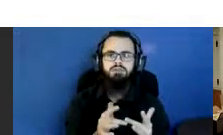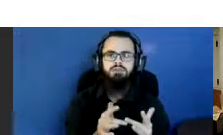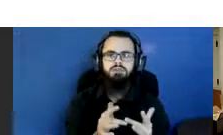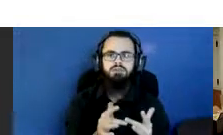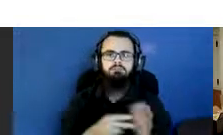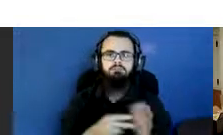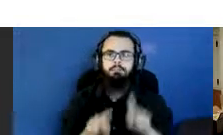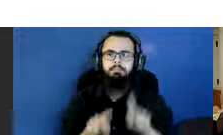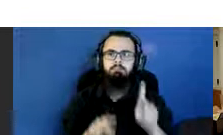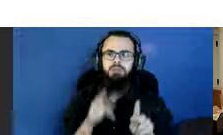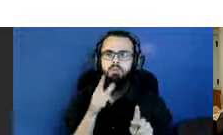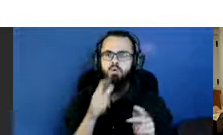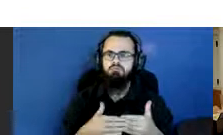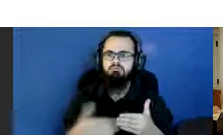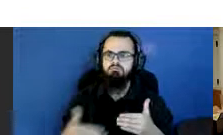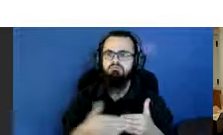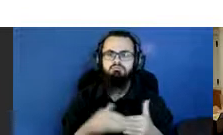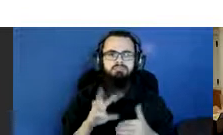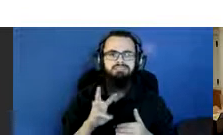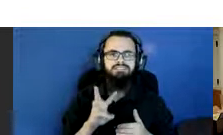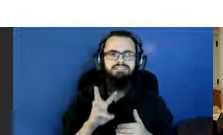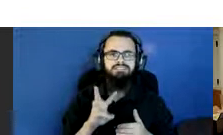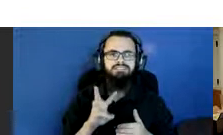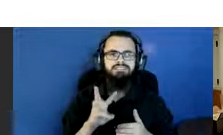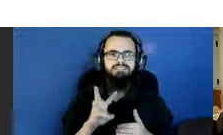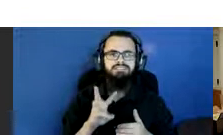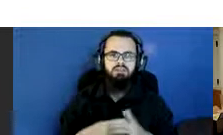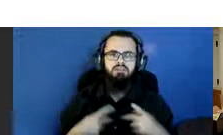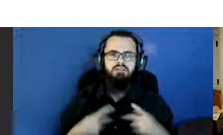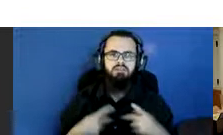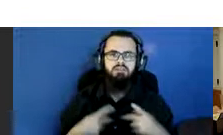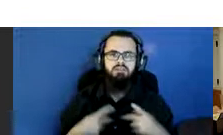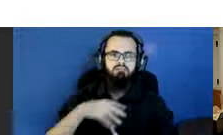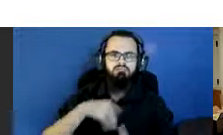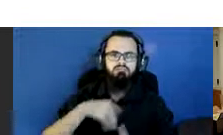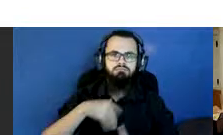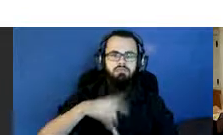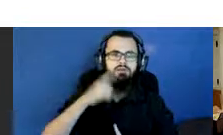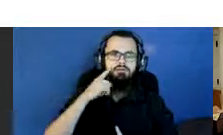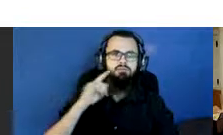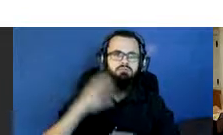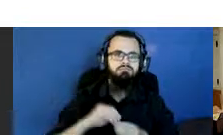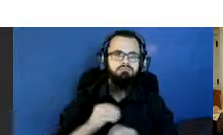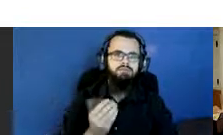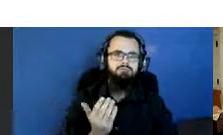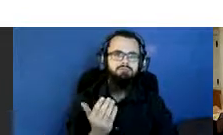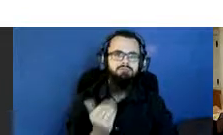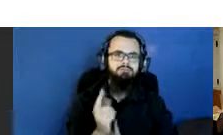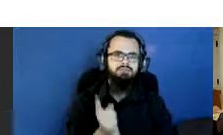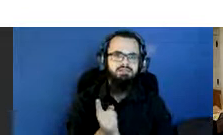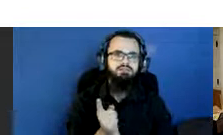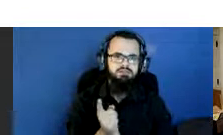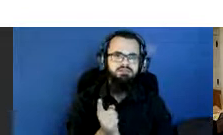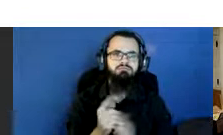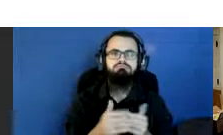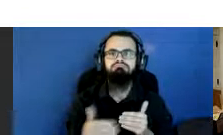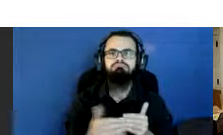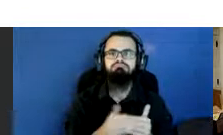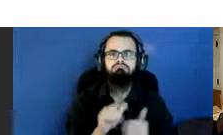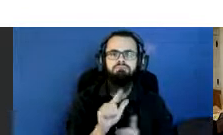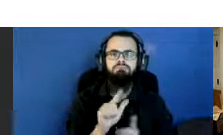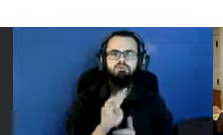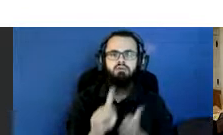within 6 feet of them, so physical proximity, for a cumulative time of 15 minutes, over a